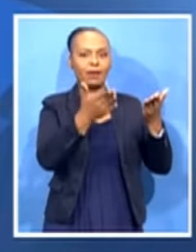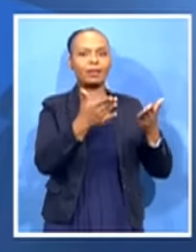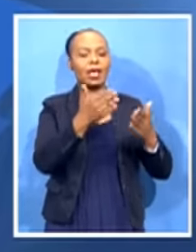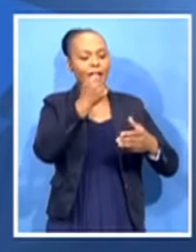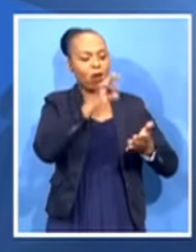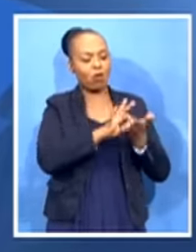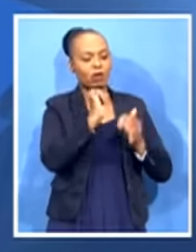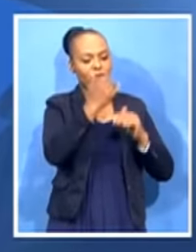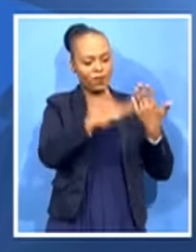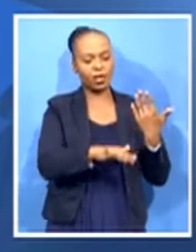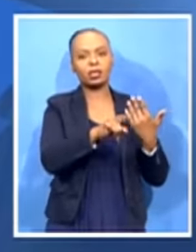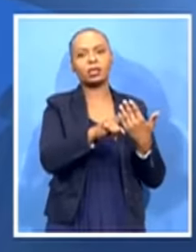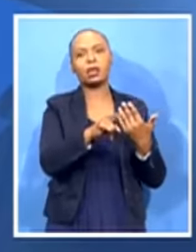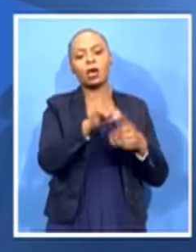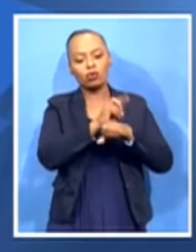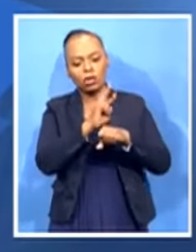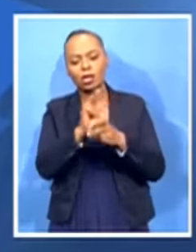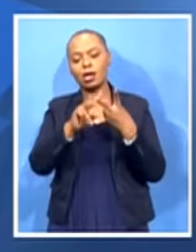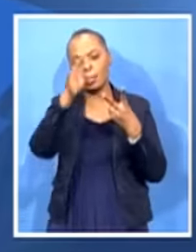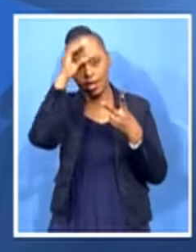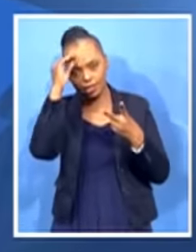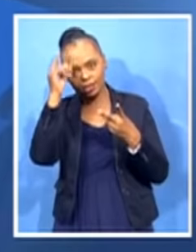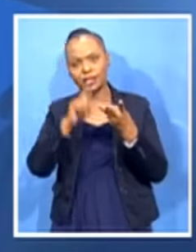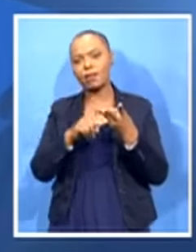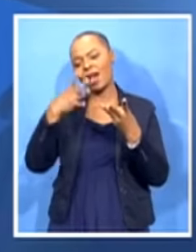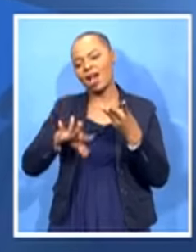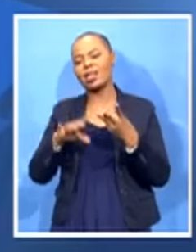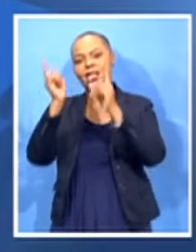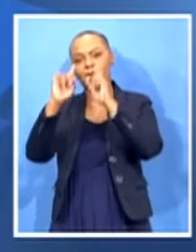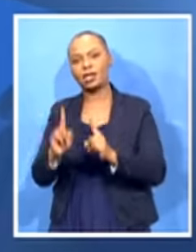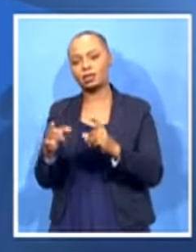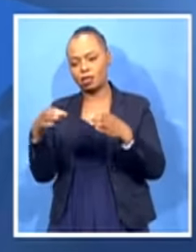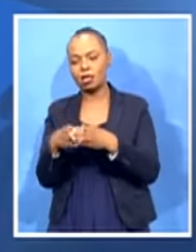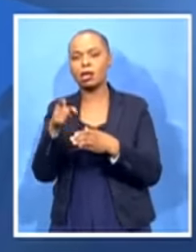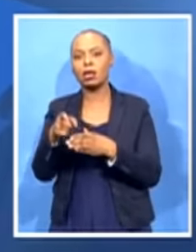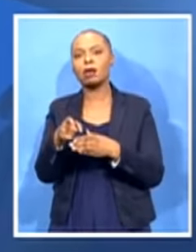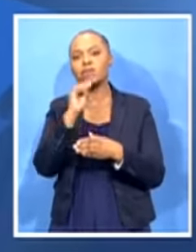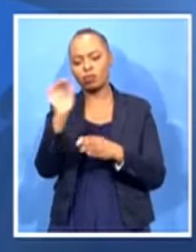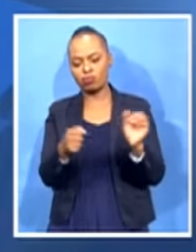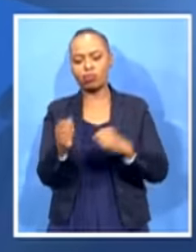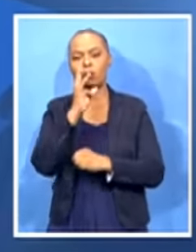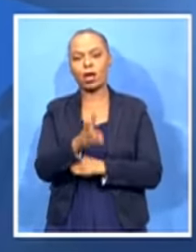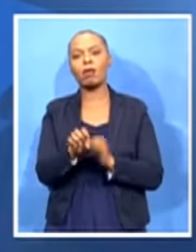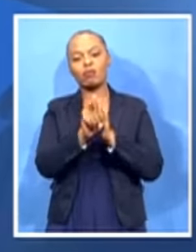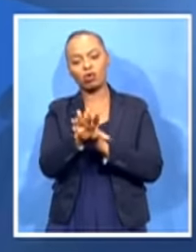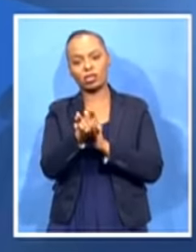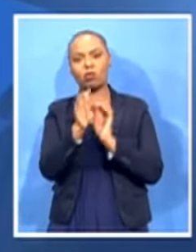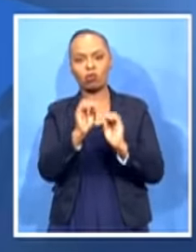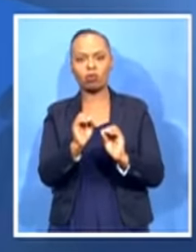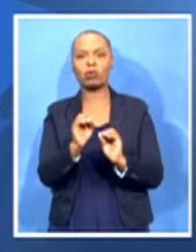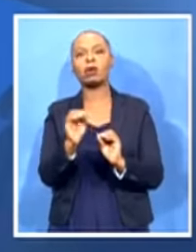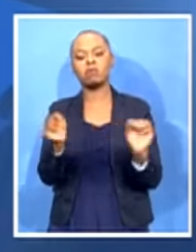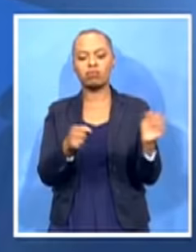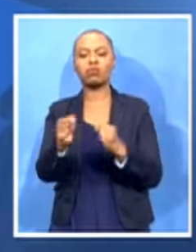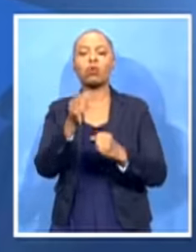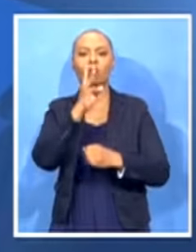and other specialties will be taken in. So there are posts that are going to be filled. However, filling